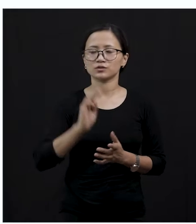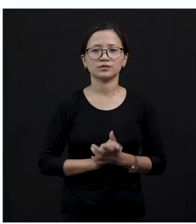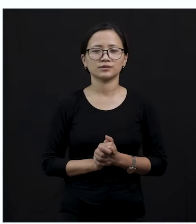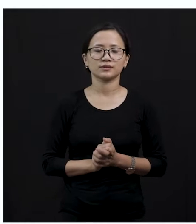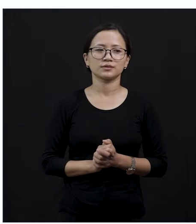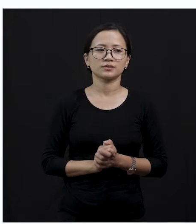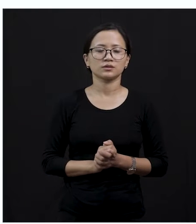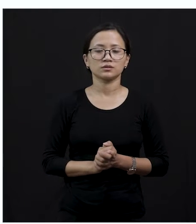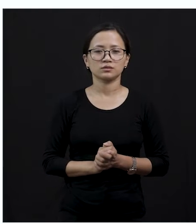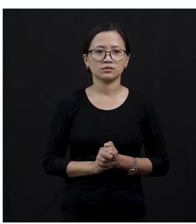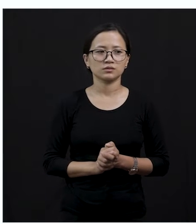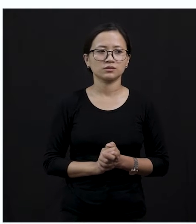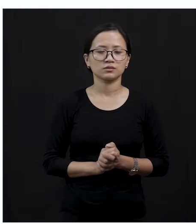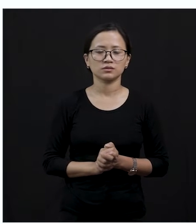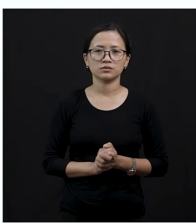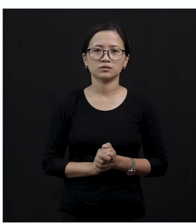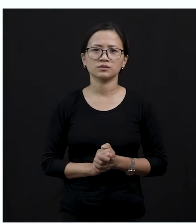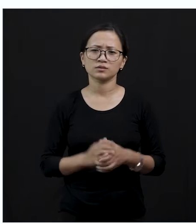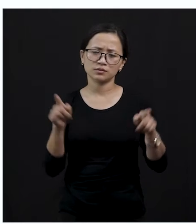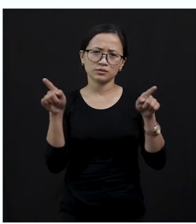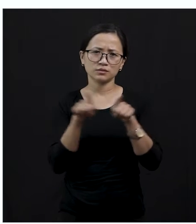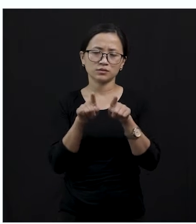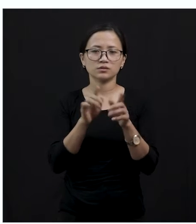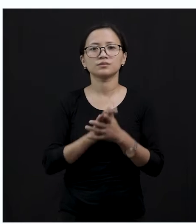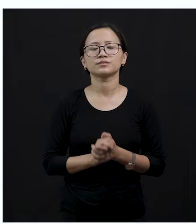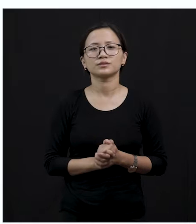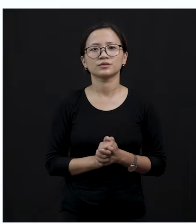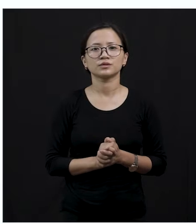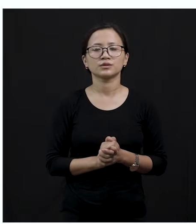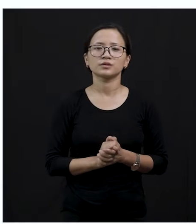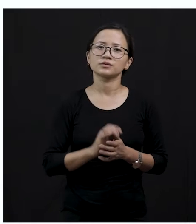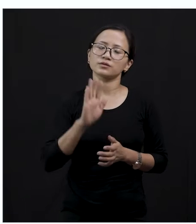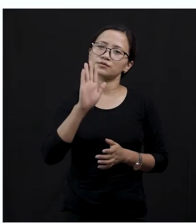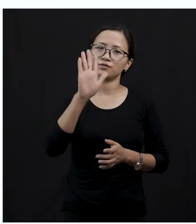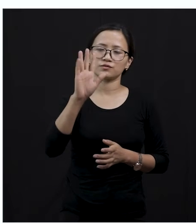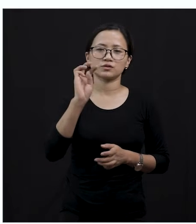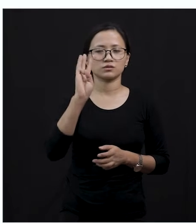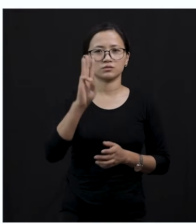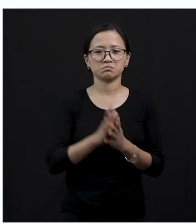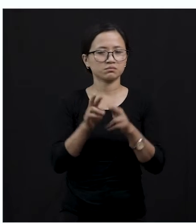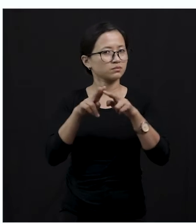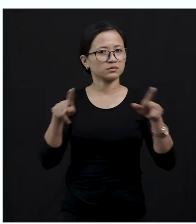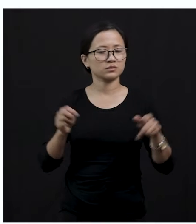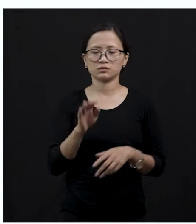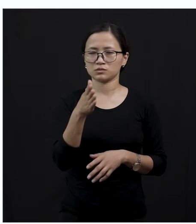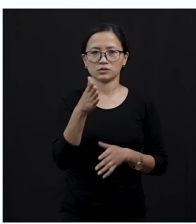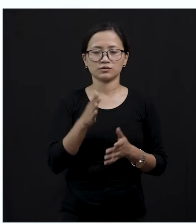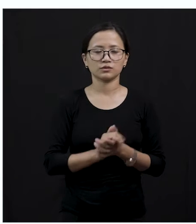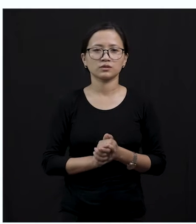means 50 plus 3 is the same as 53. There is no difference except